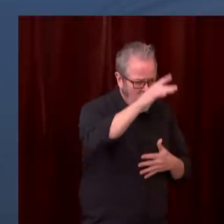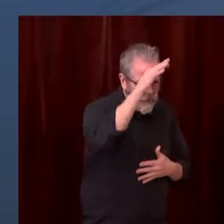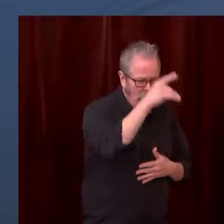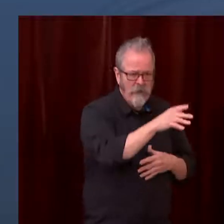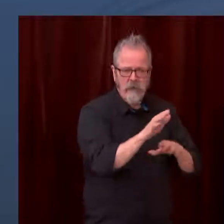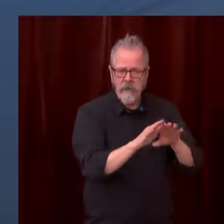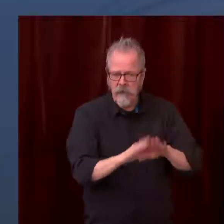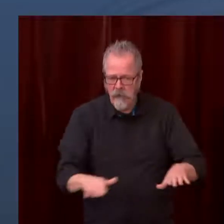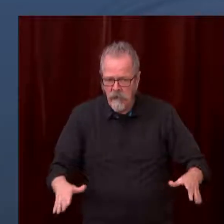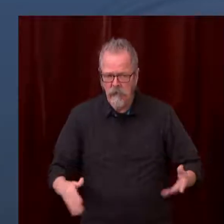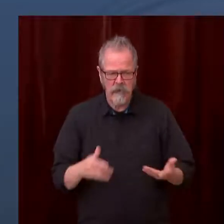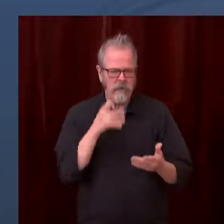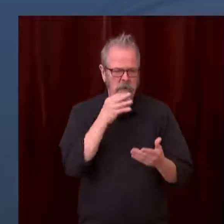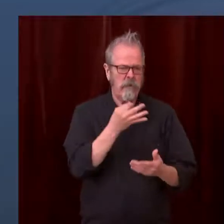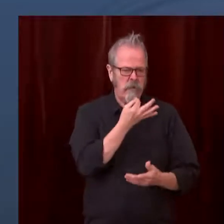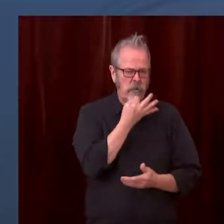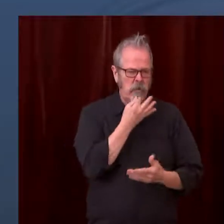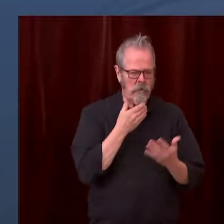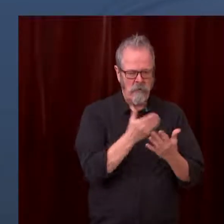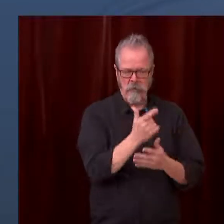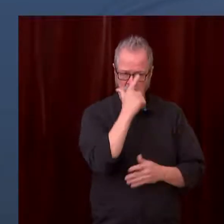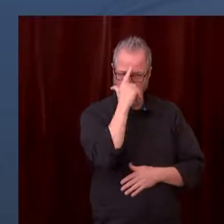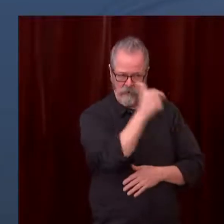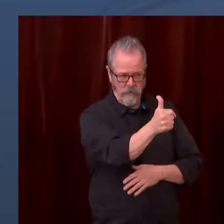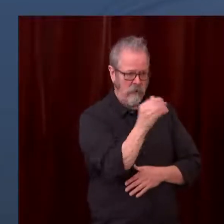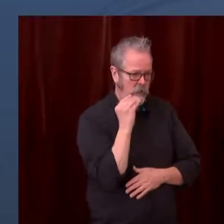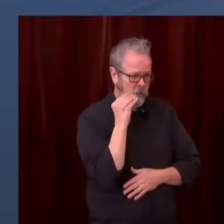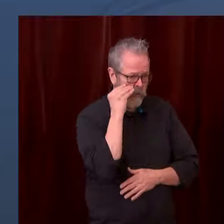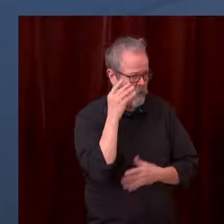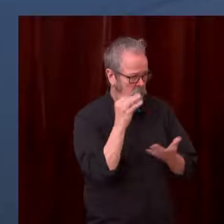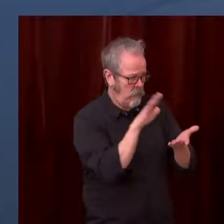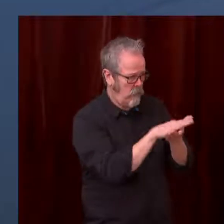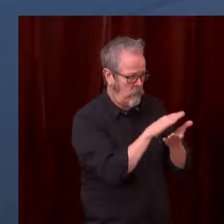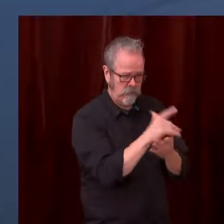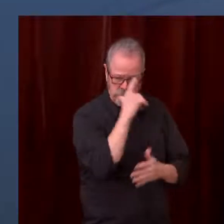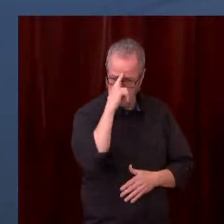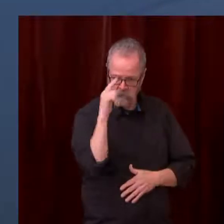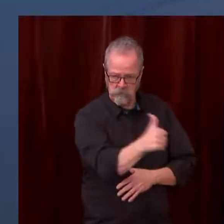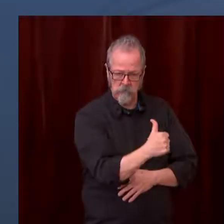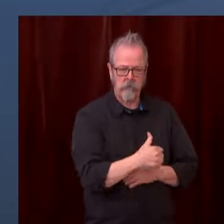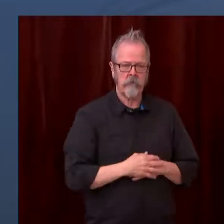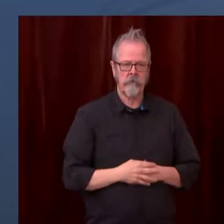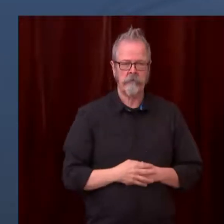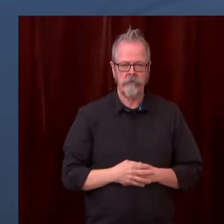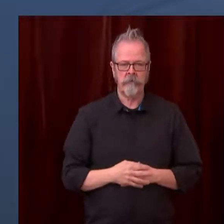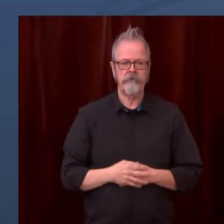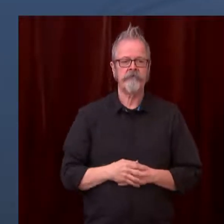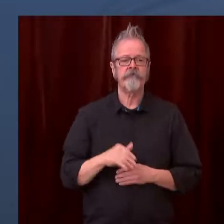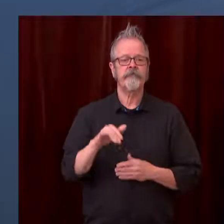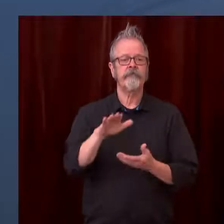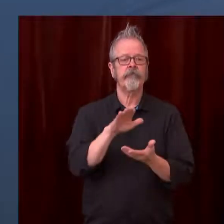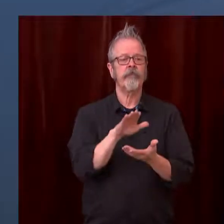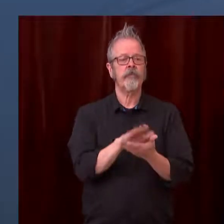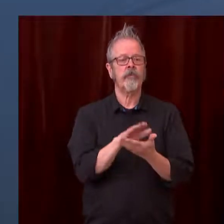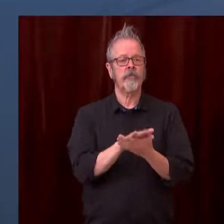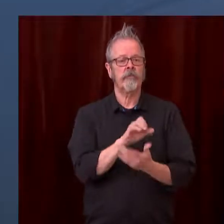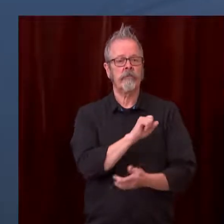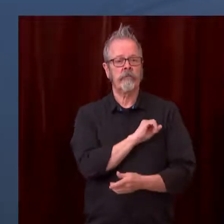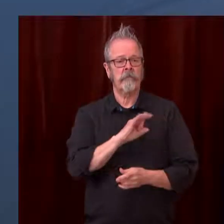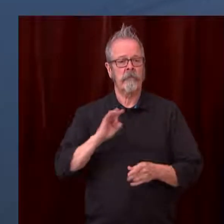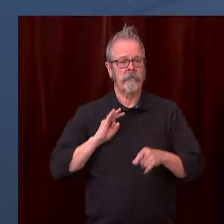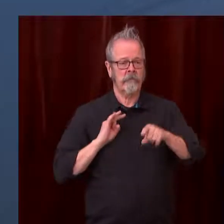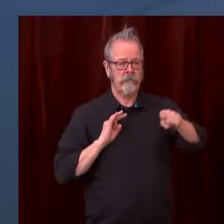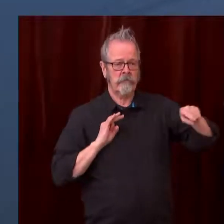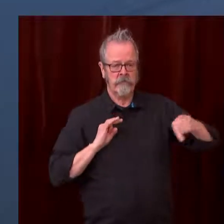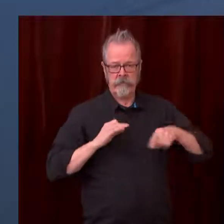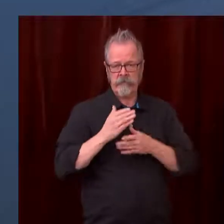even without having our school staff vaccinated, we know that we can get this job done. And